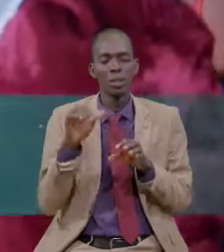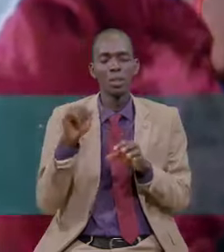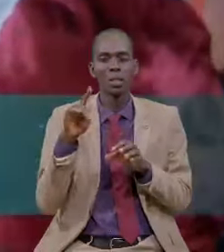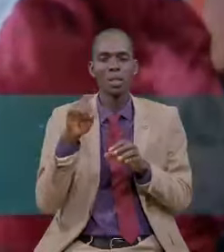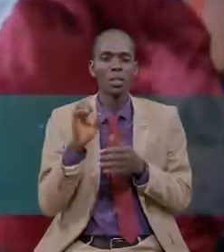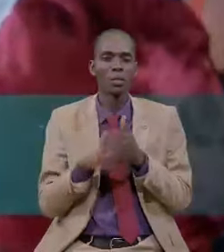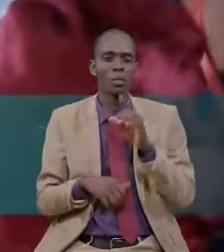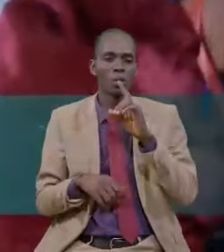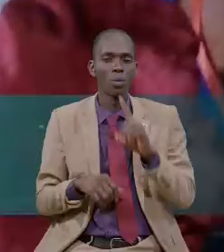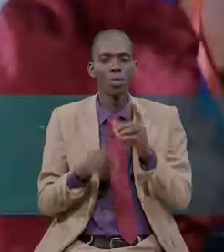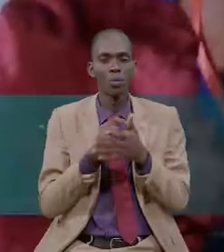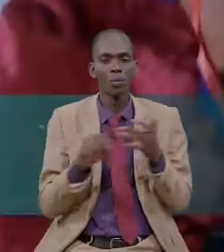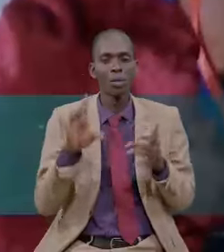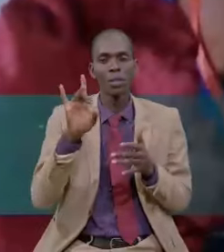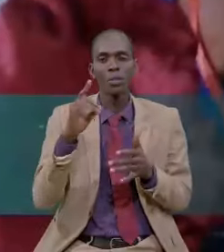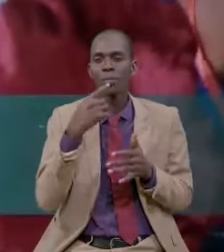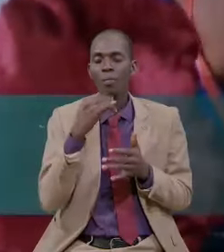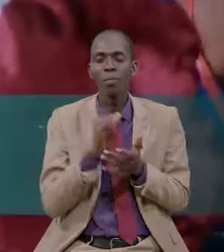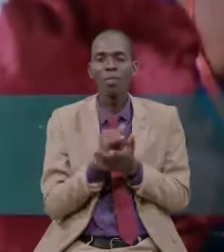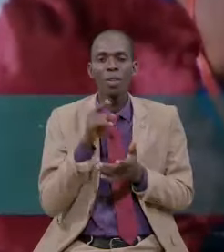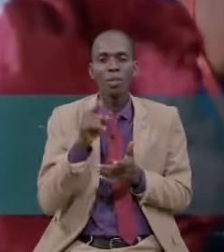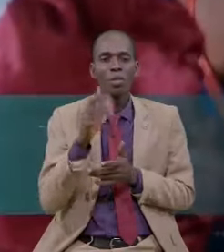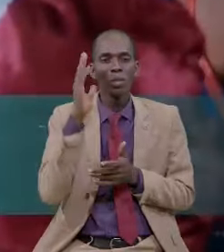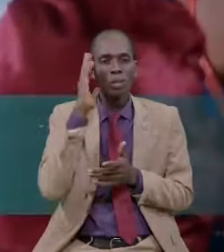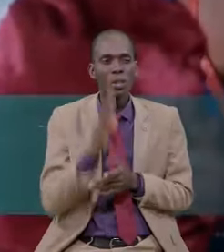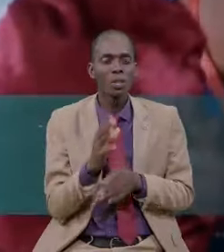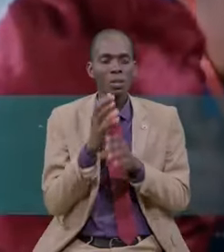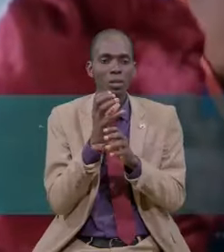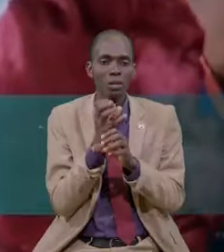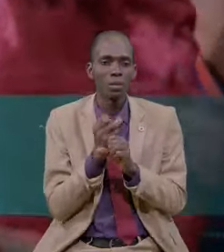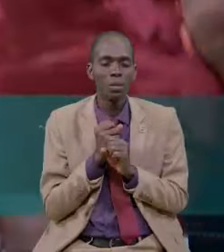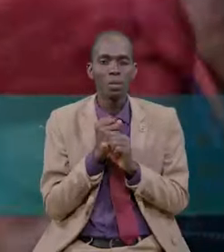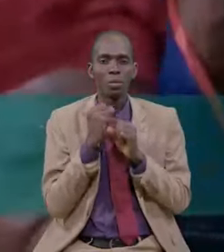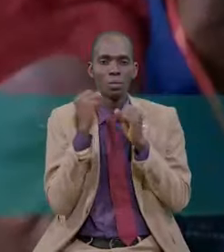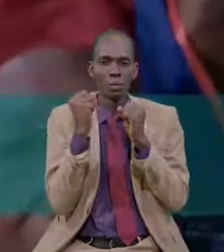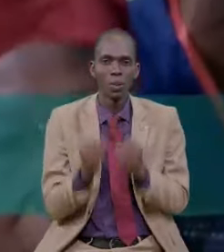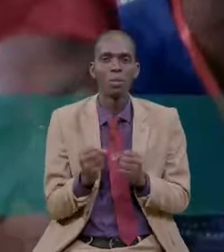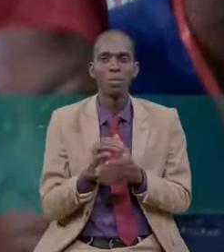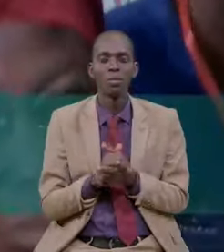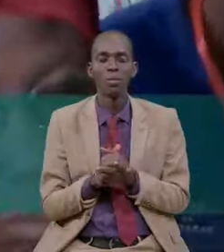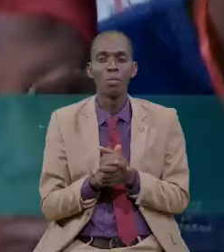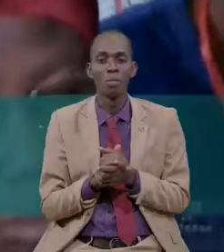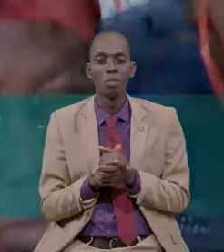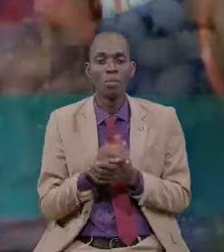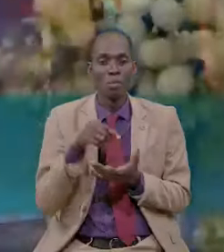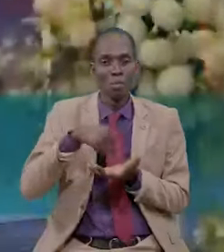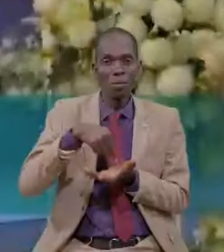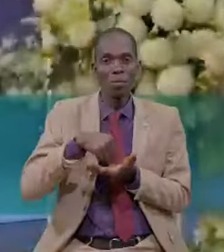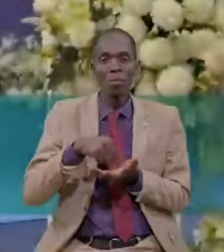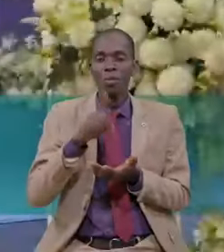power. This one is genuine. He shall receive power. This one is